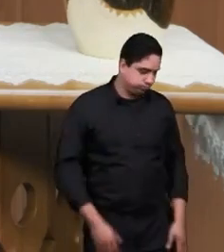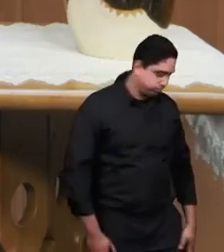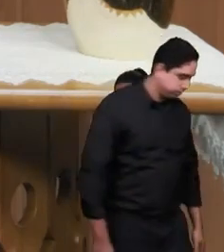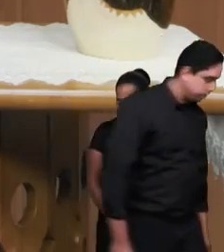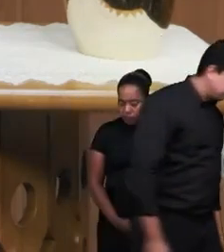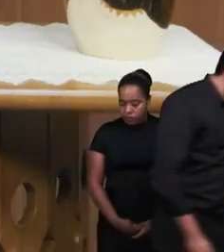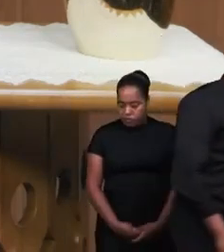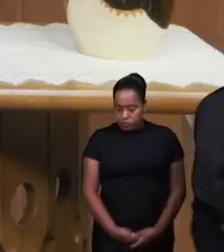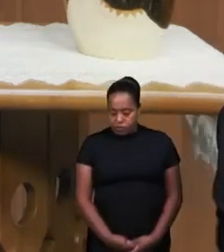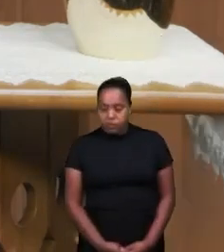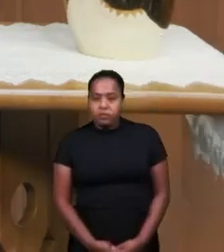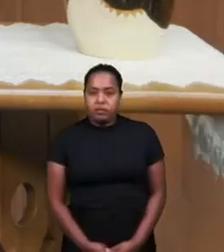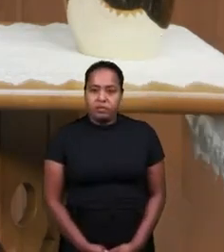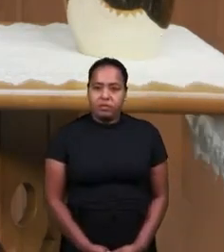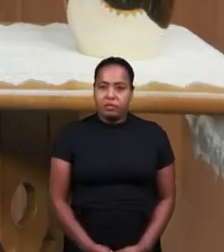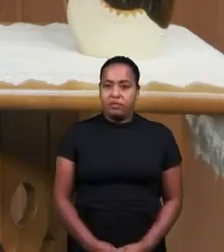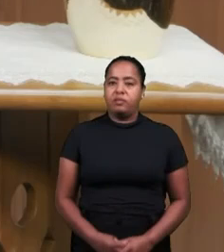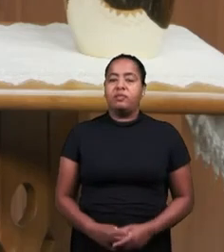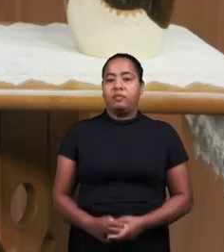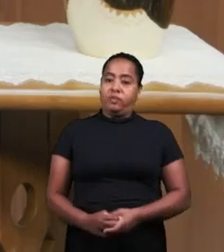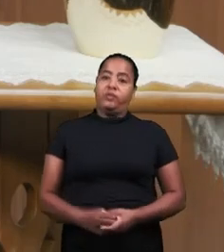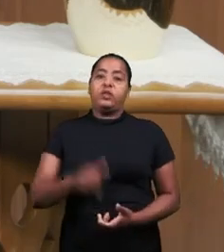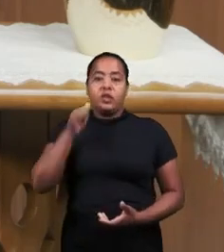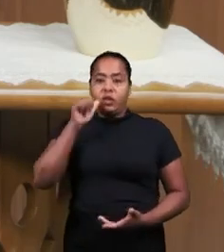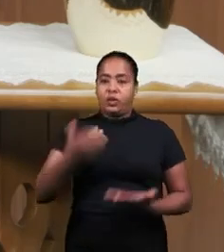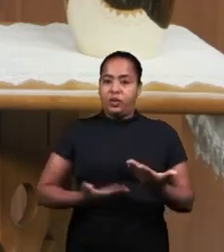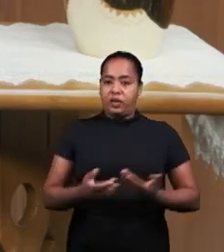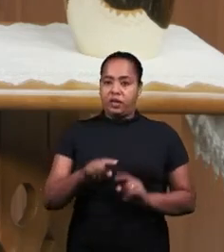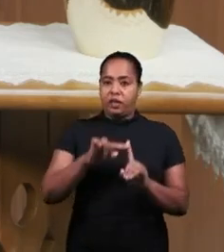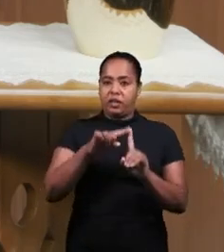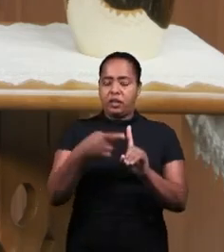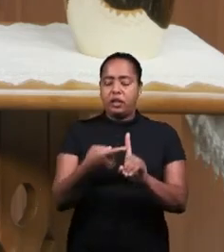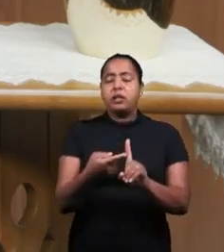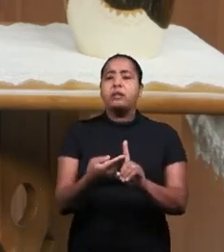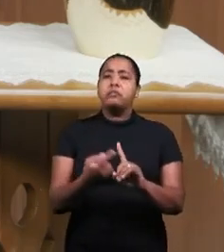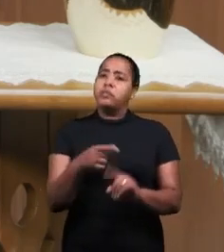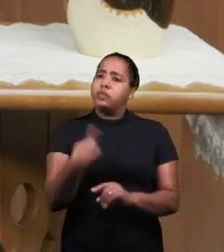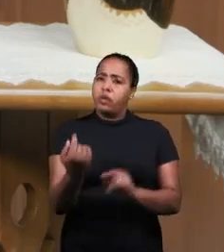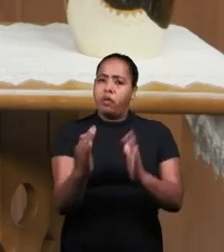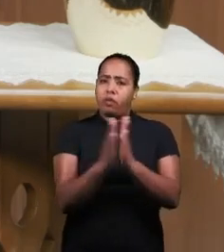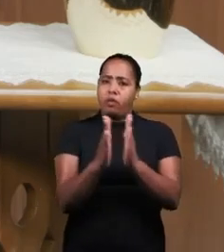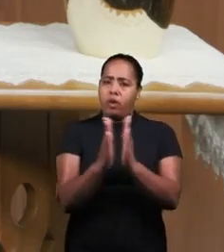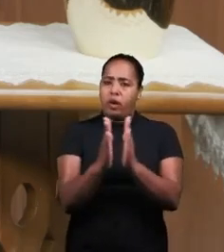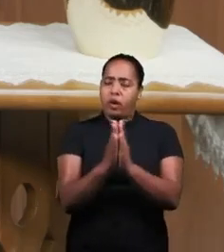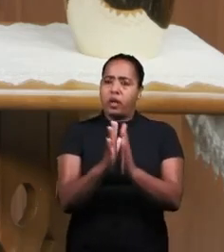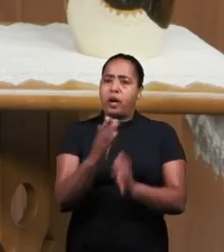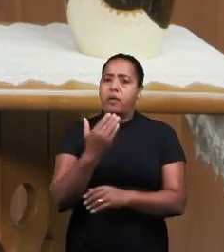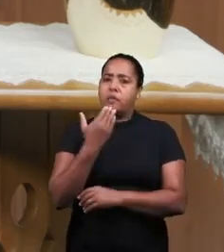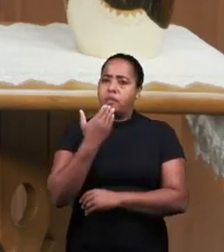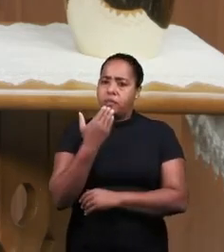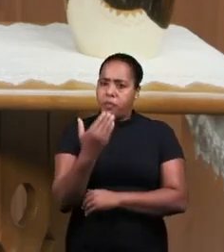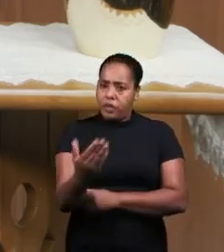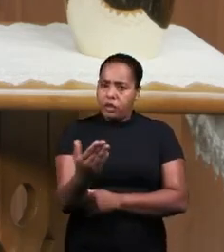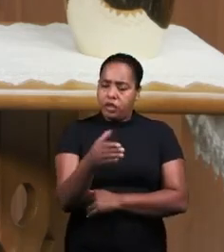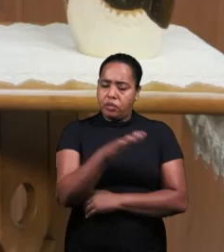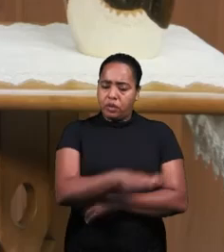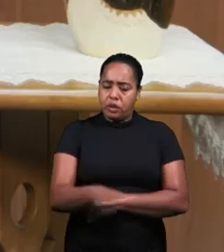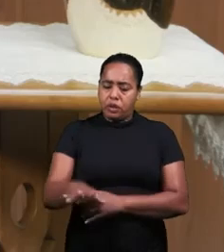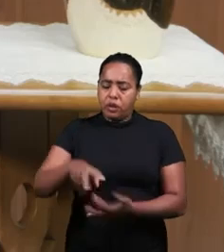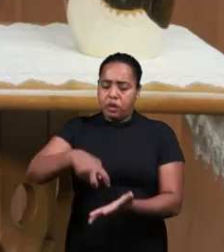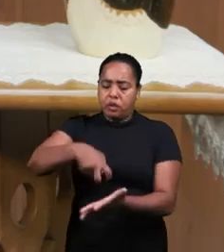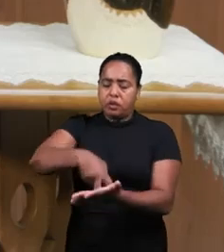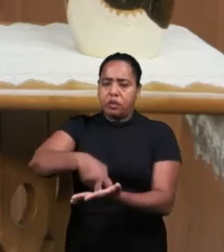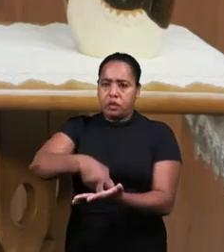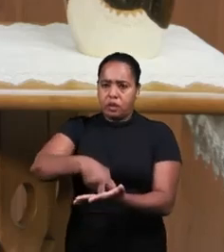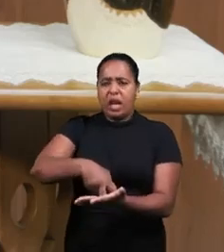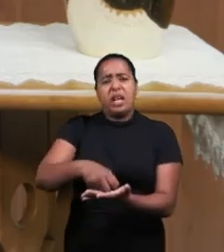ladies that are pregnant. Let's pray to the Lord now. We're going to ask you now to put your life